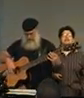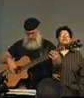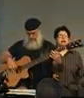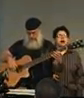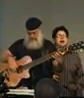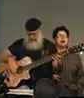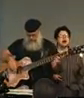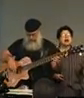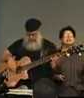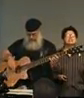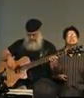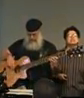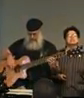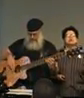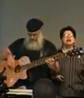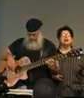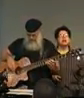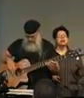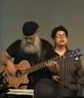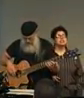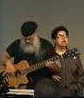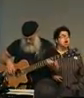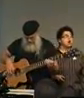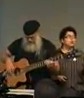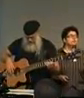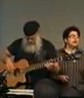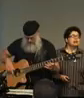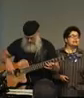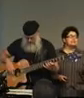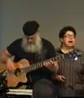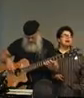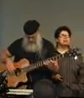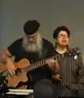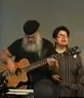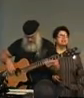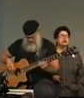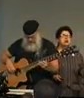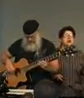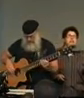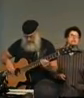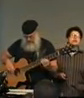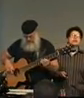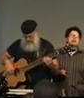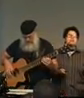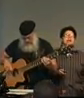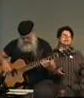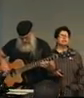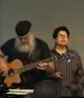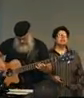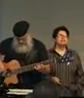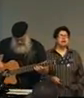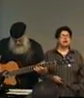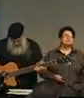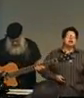love our heart without know